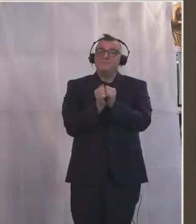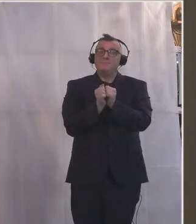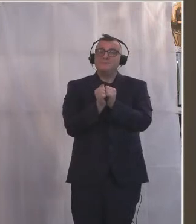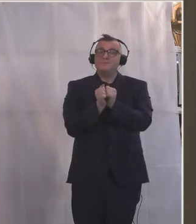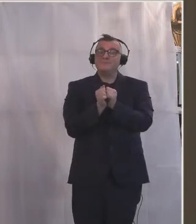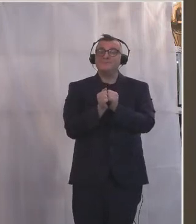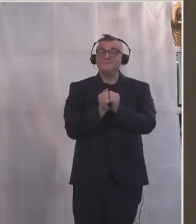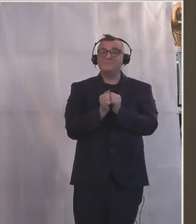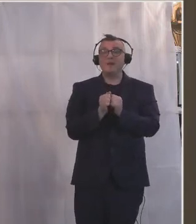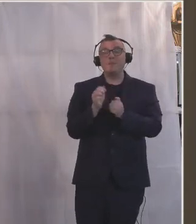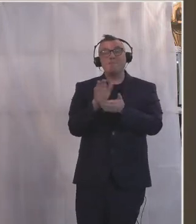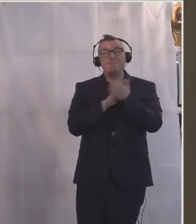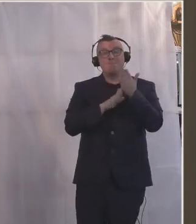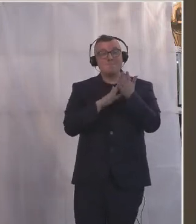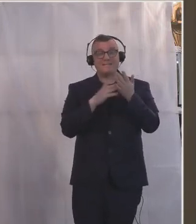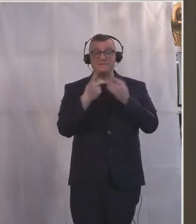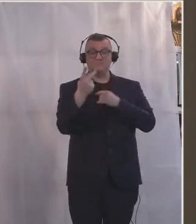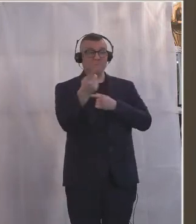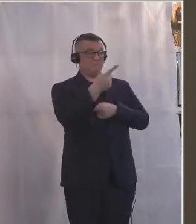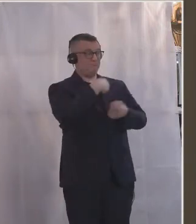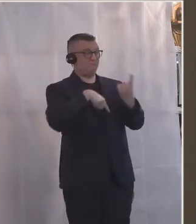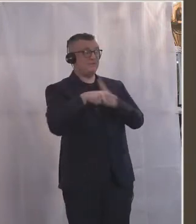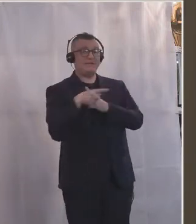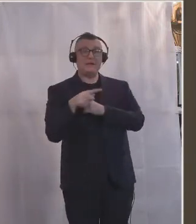can understand each other better and help each other better.